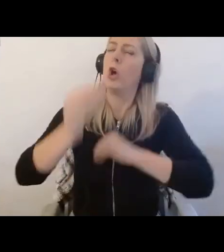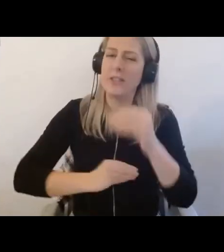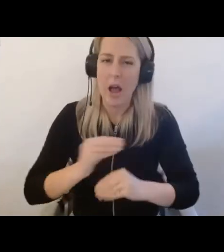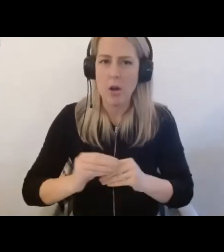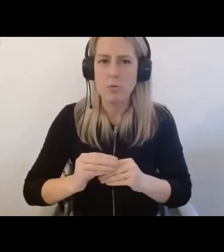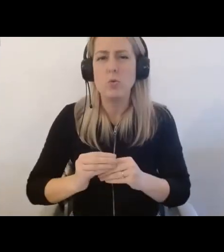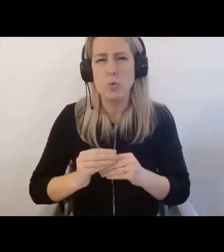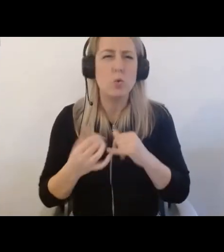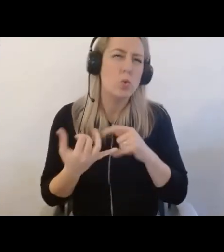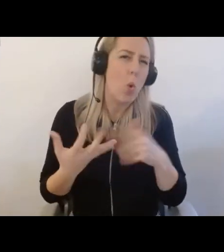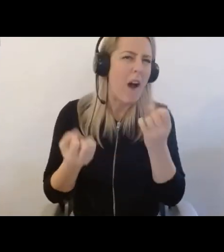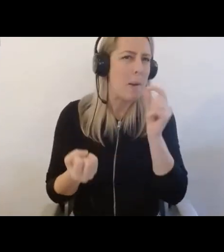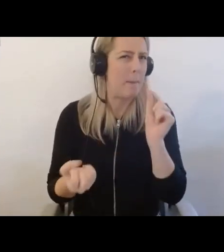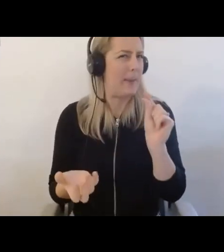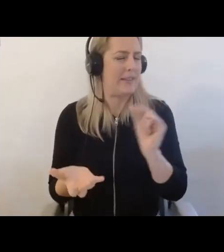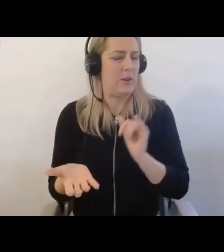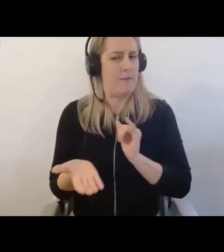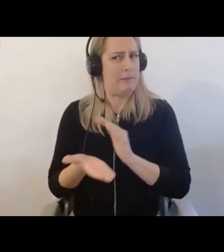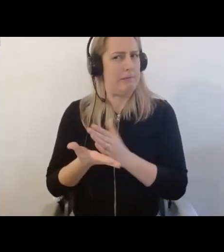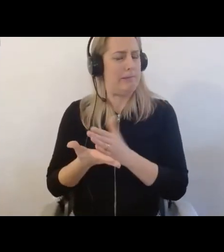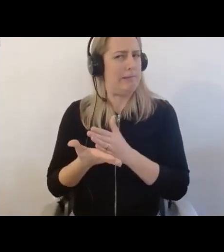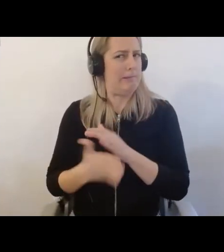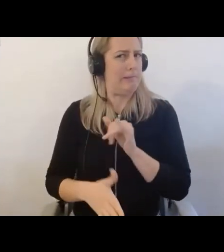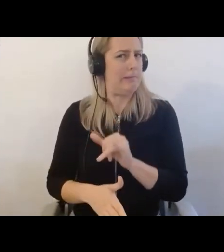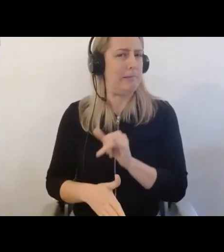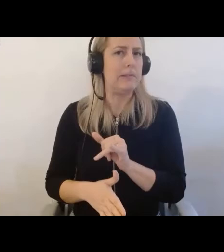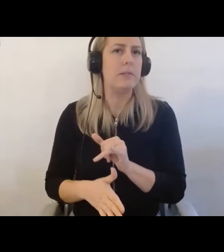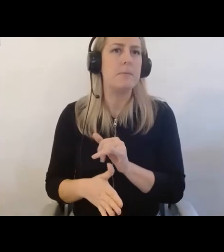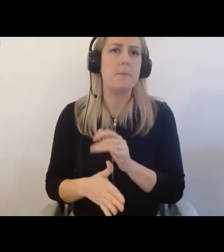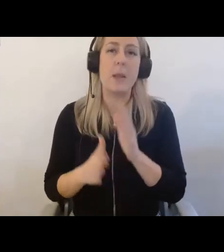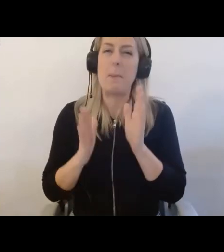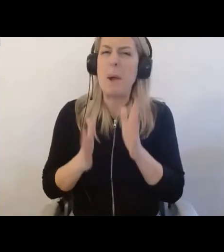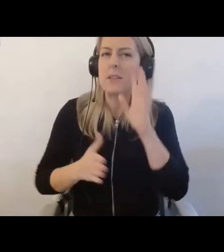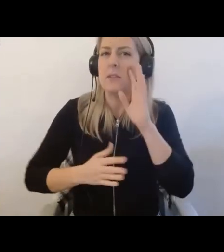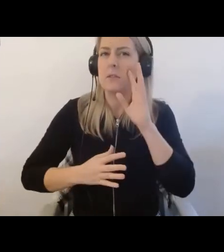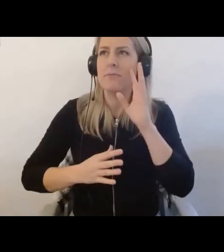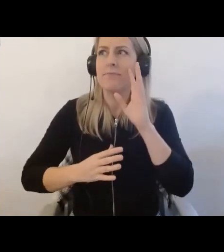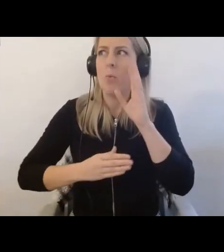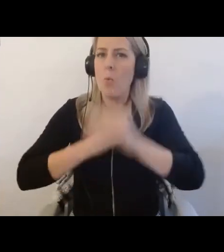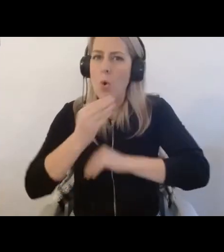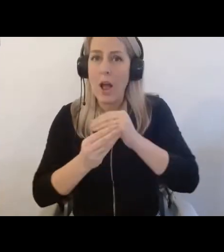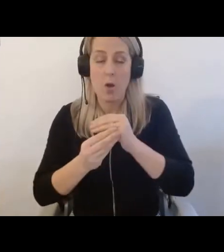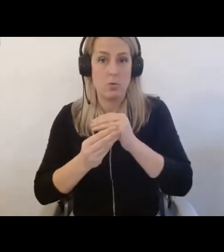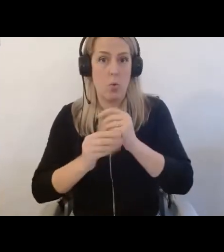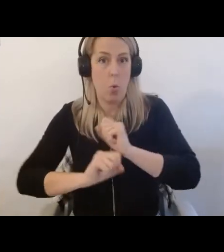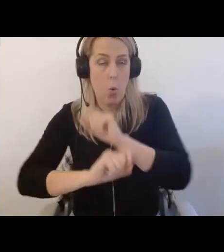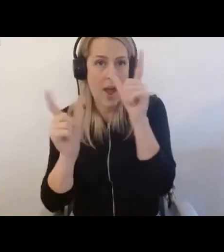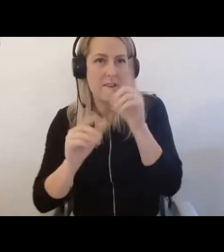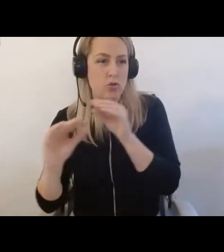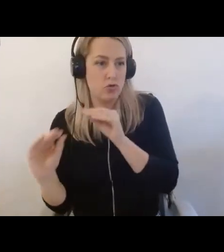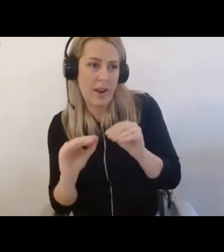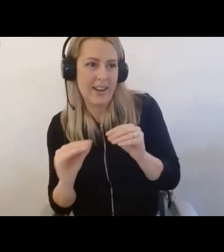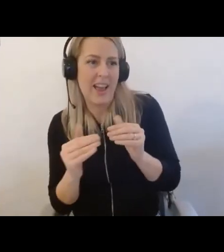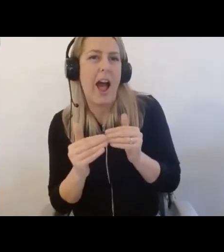out, as I say, kind of how far the kind of awareness and training only gets you. And then, of course,